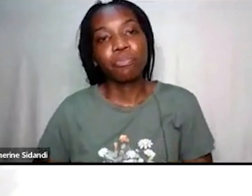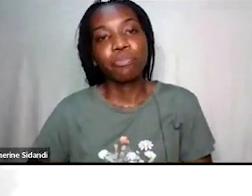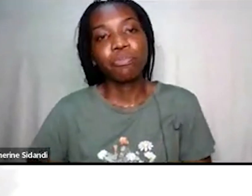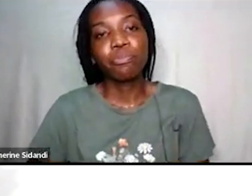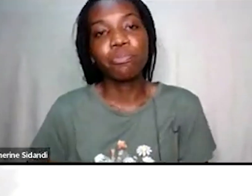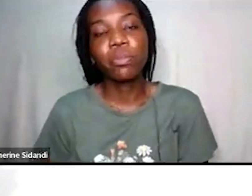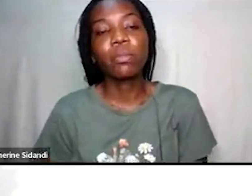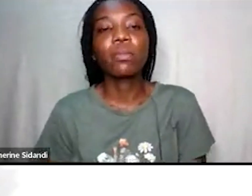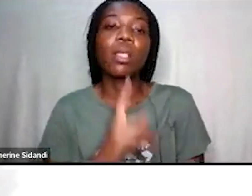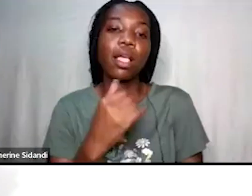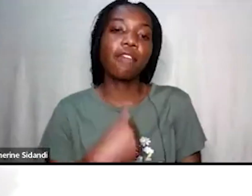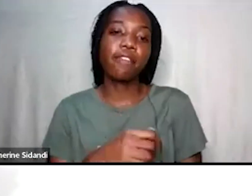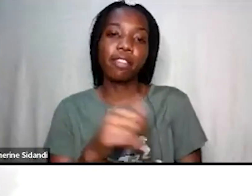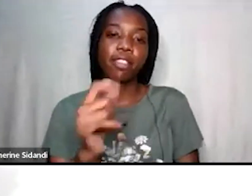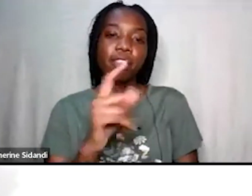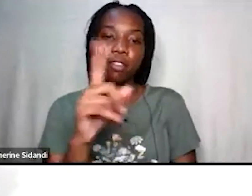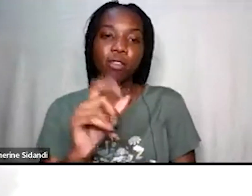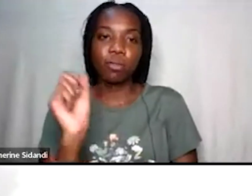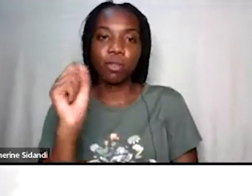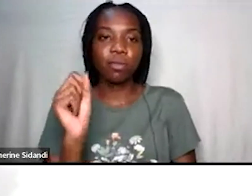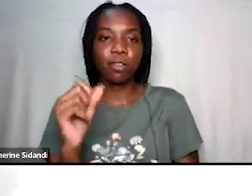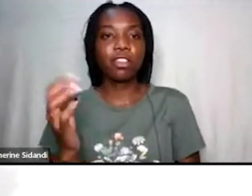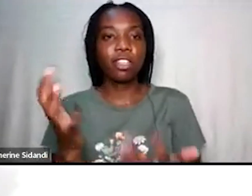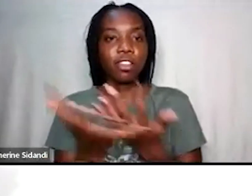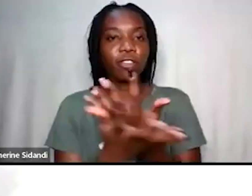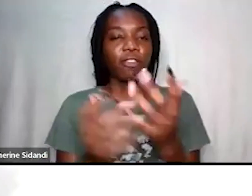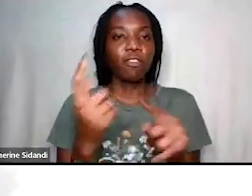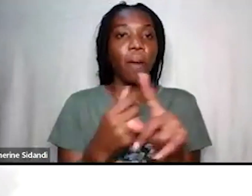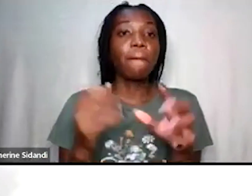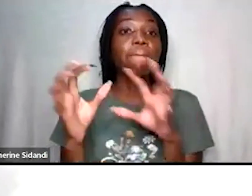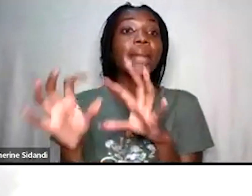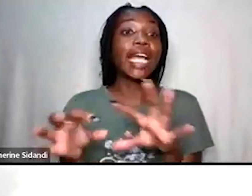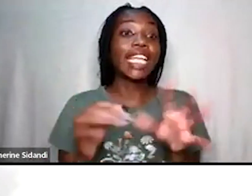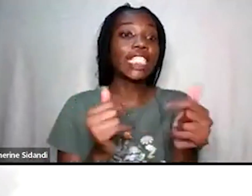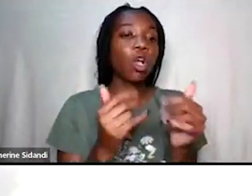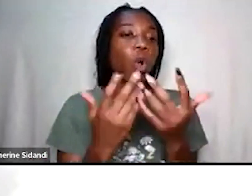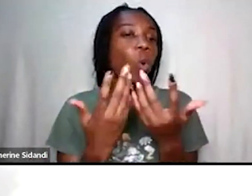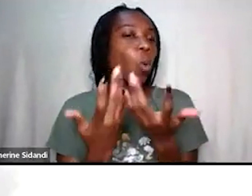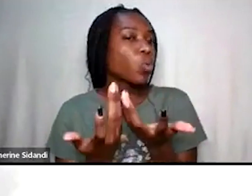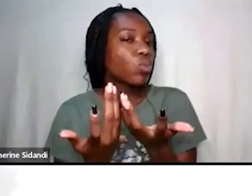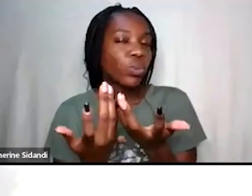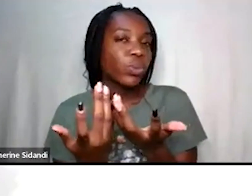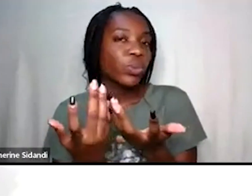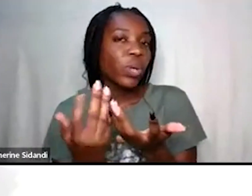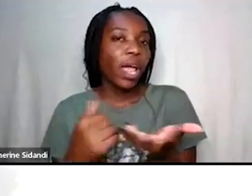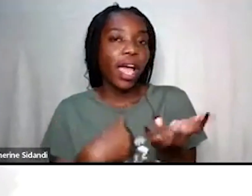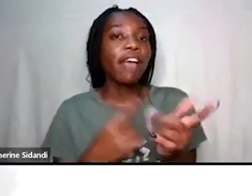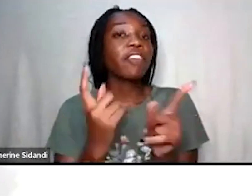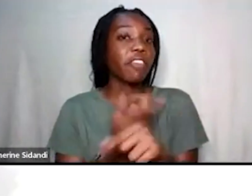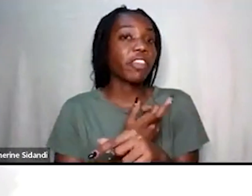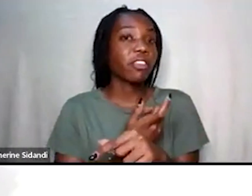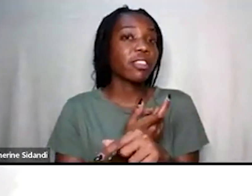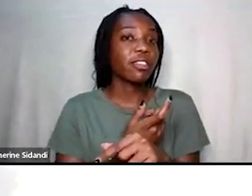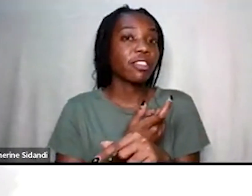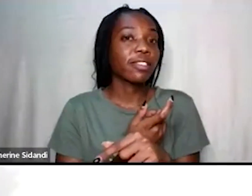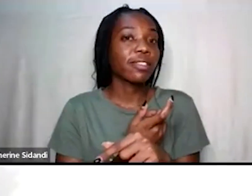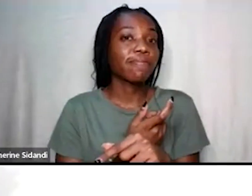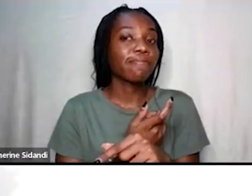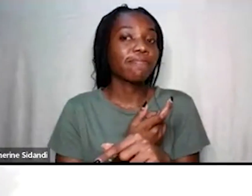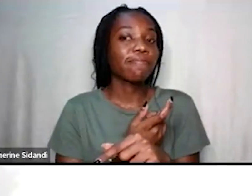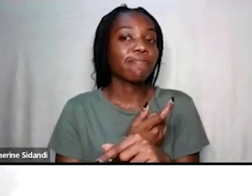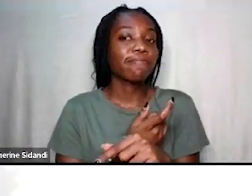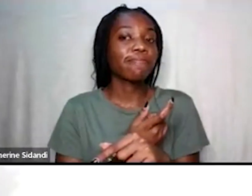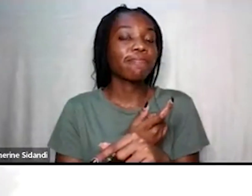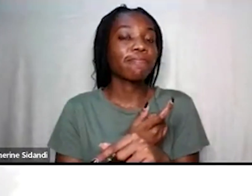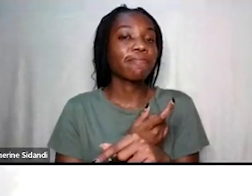here from Jericho, says, can I network from marketing, or is there is a difference? Marketing